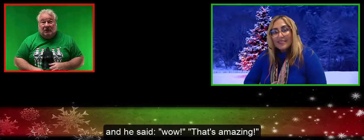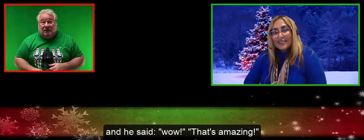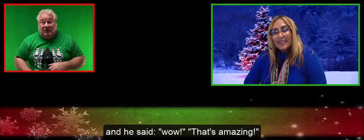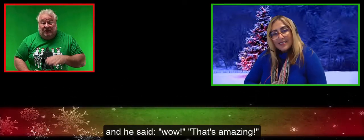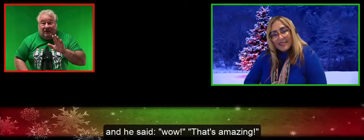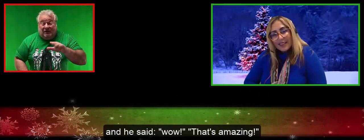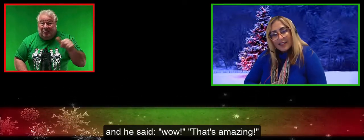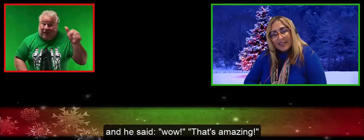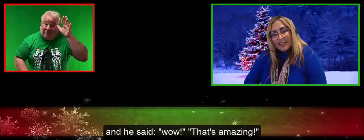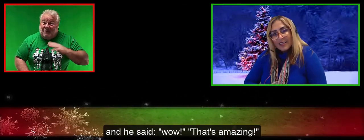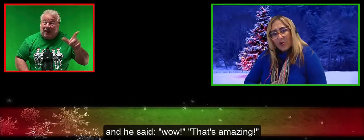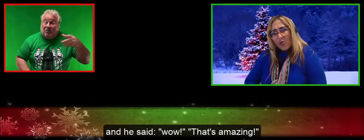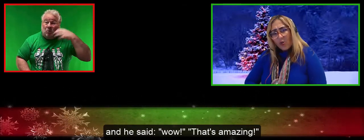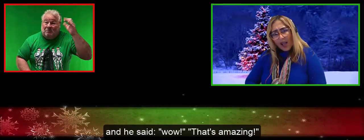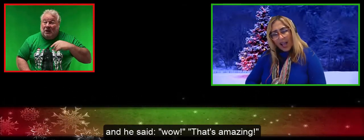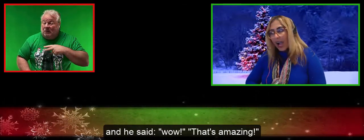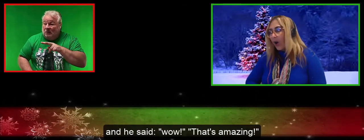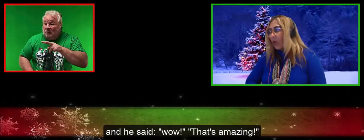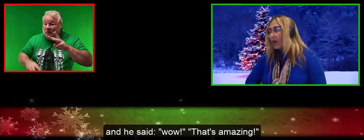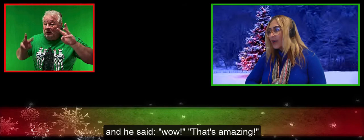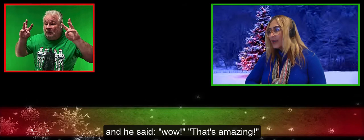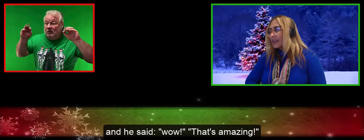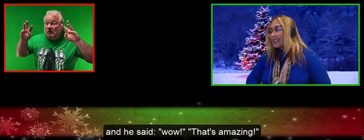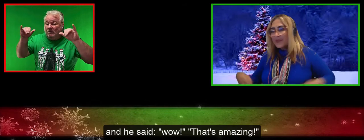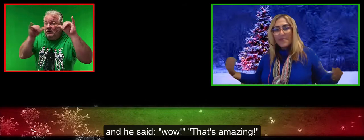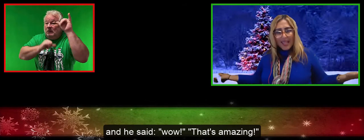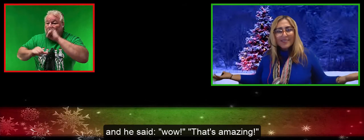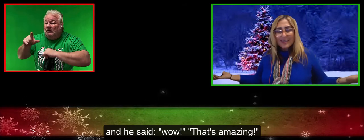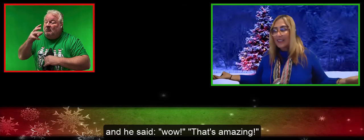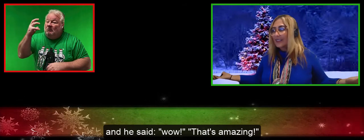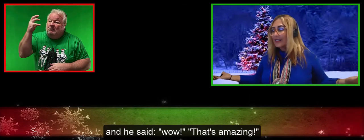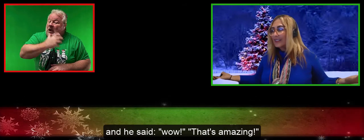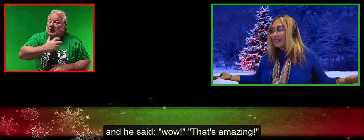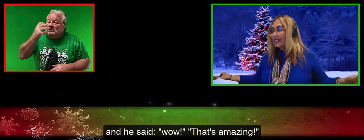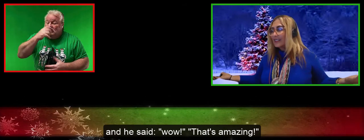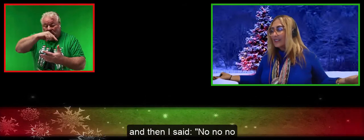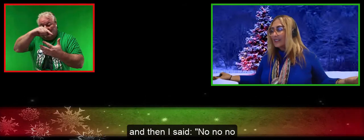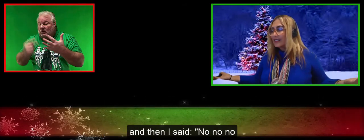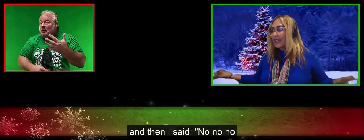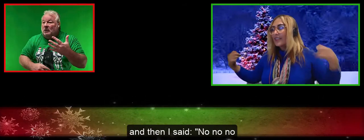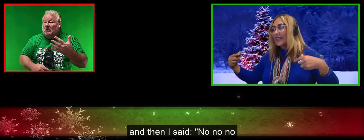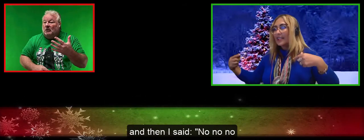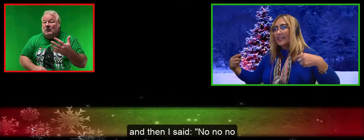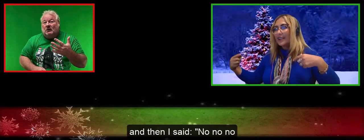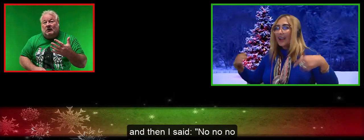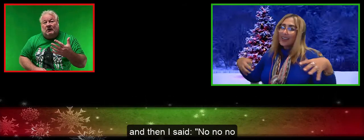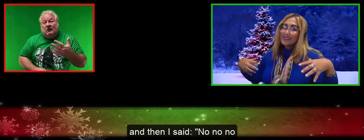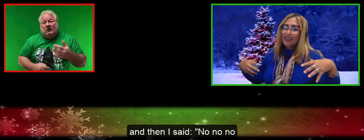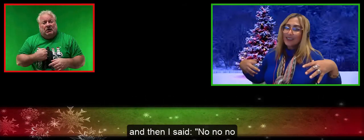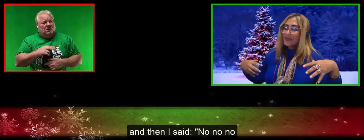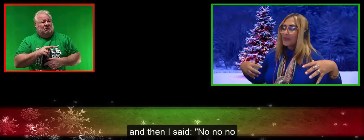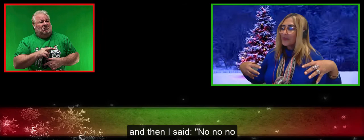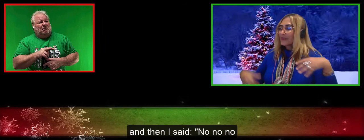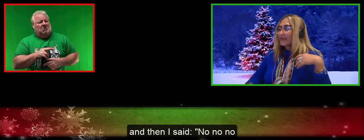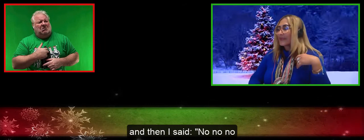And he said, wow, that's amazing. And then I